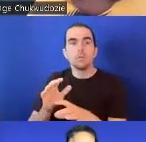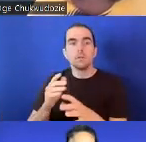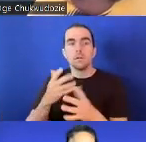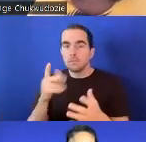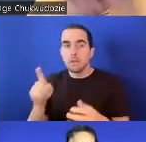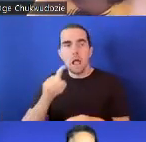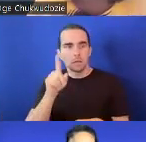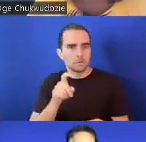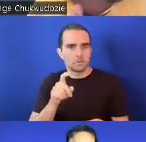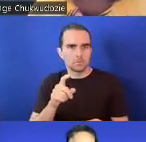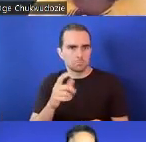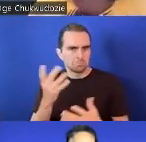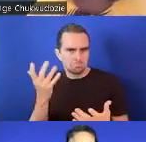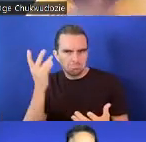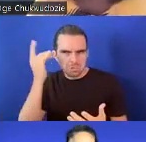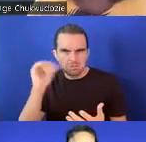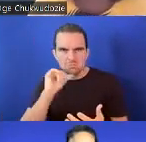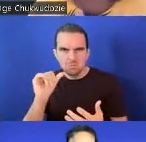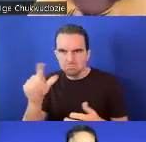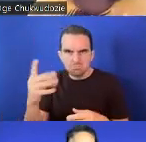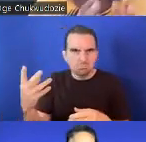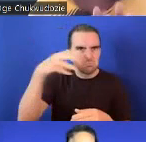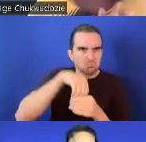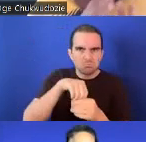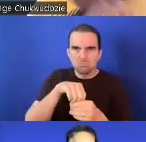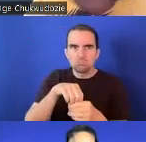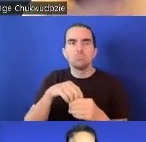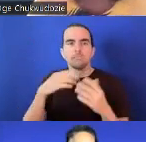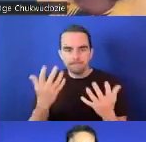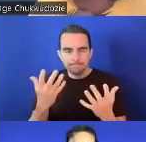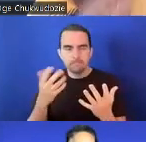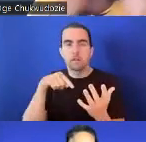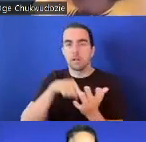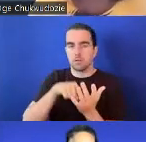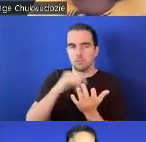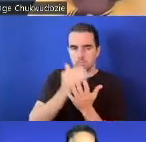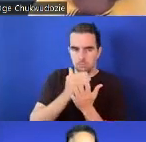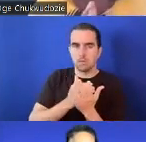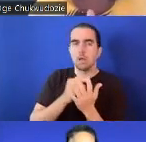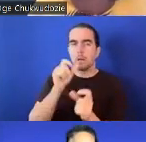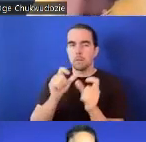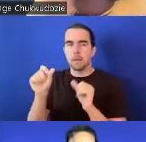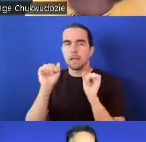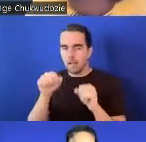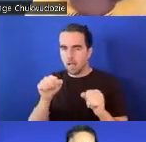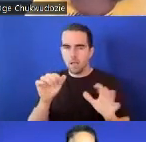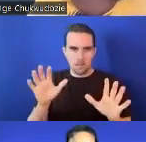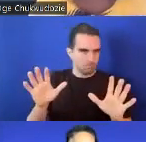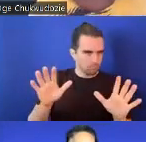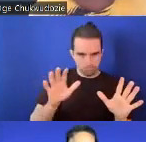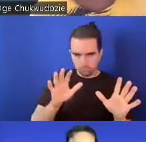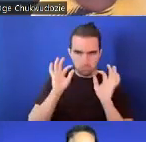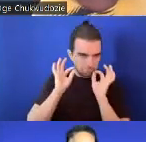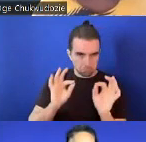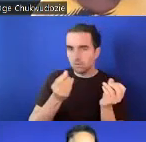that information. So it's always important, but when there is investigation too, it's important that you have an estimated time of when the